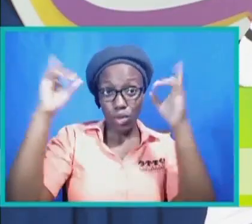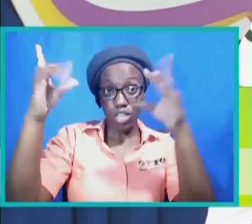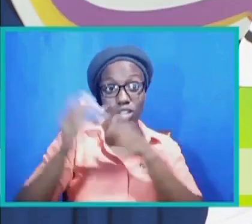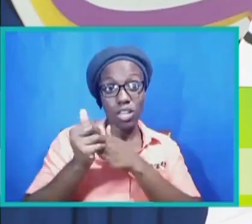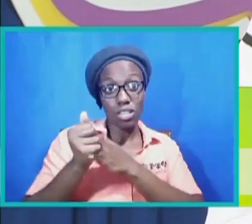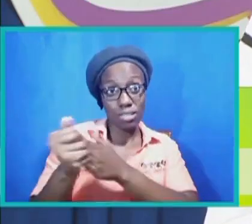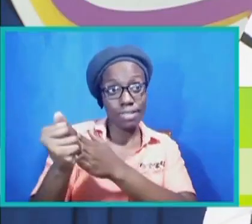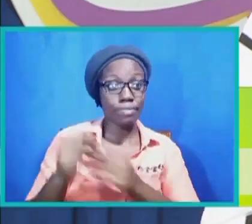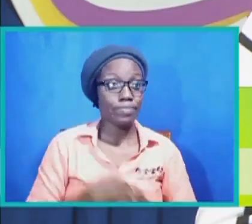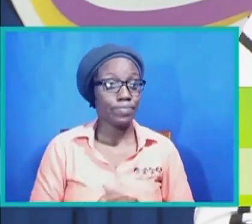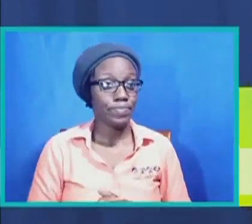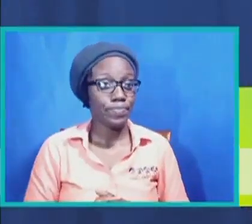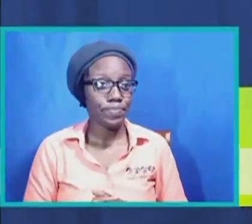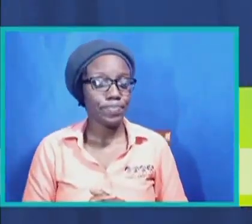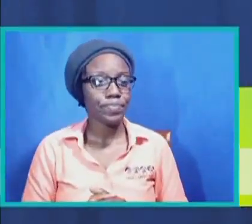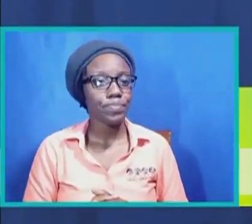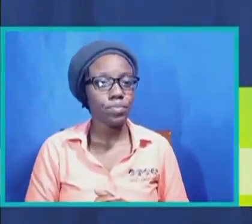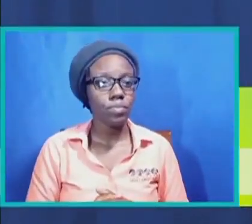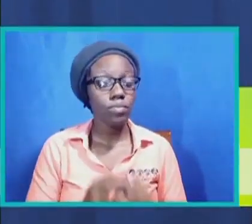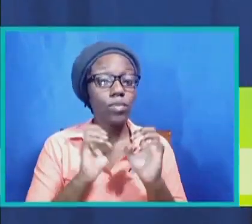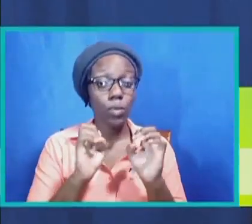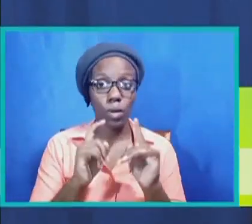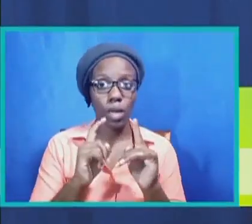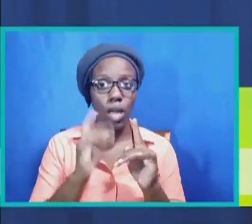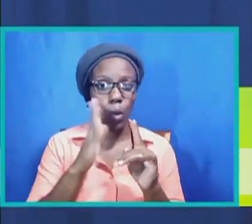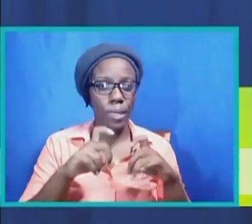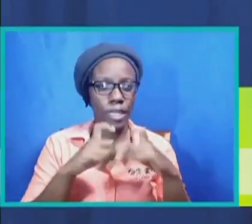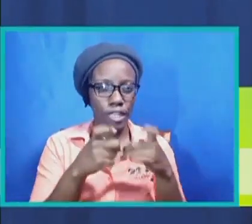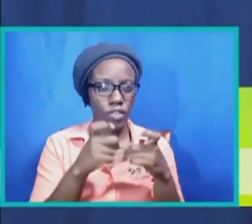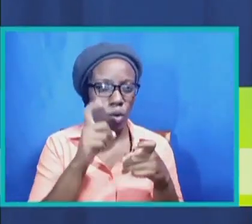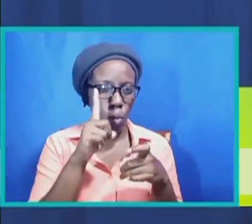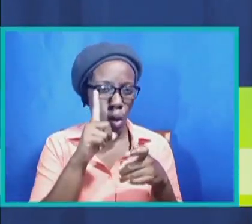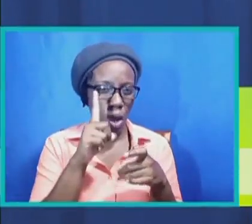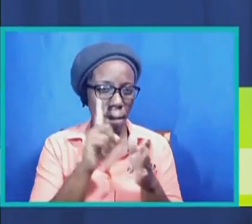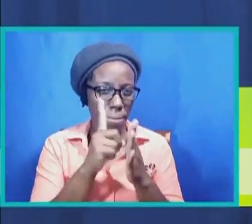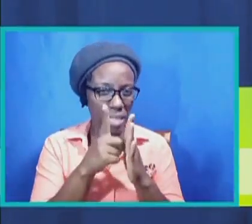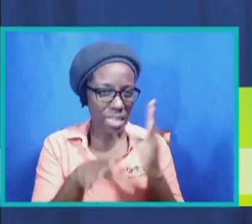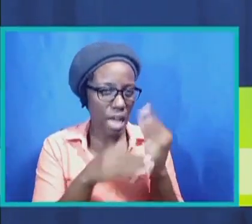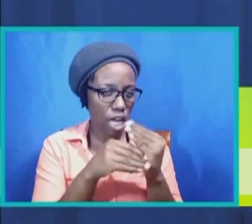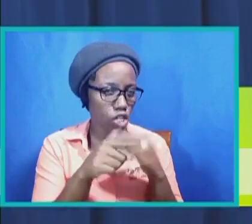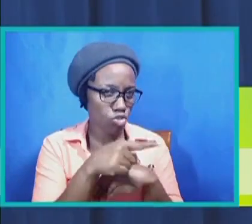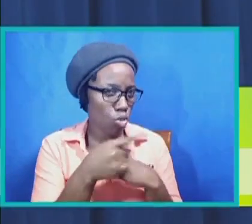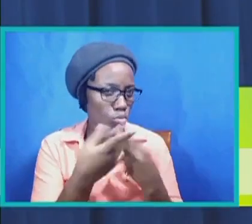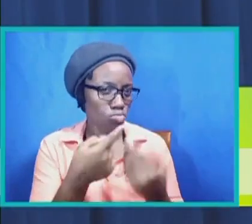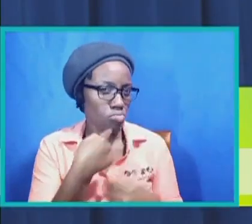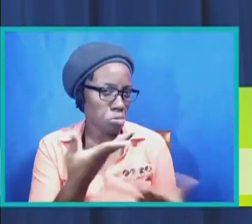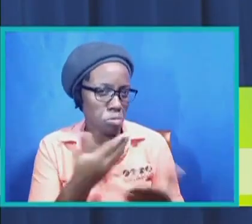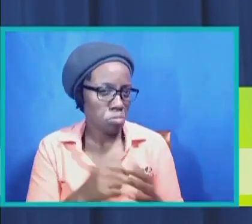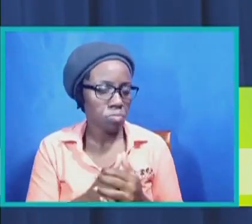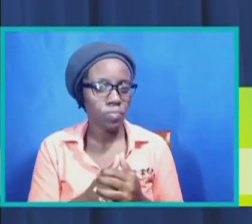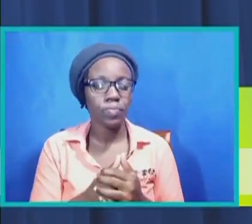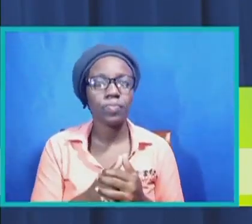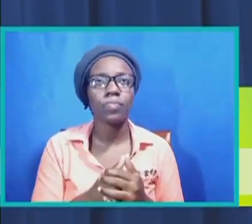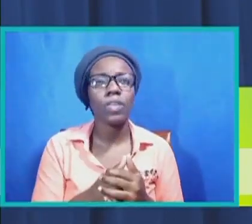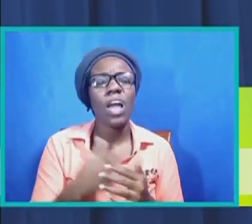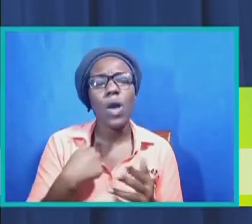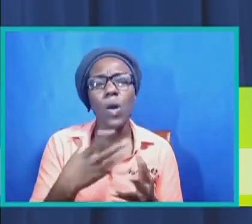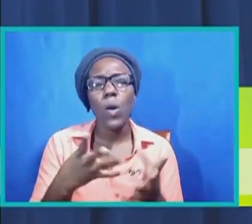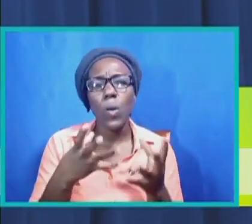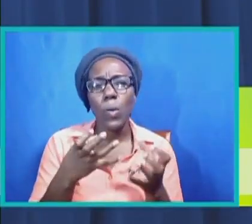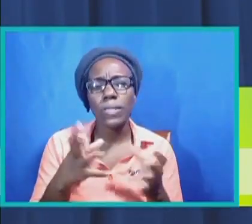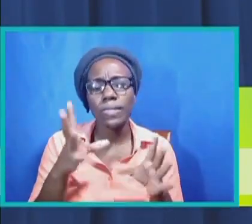And I'll give you a minute to add your part to that, I just want to touch, I think the caller spoke